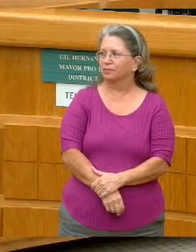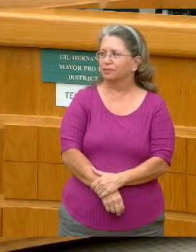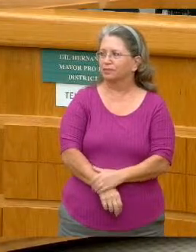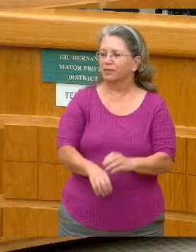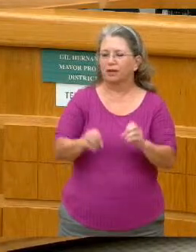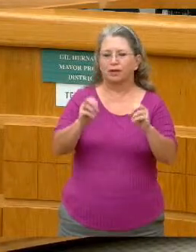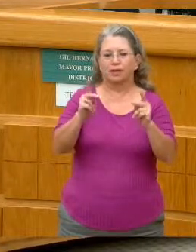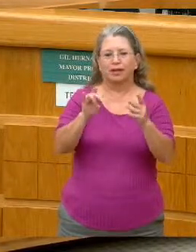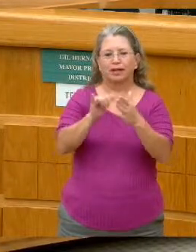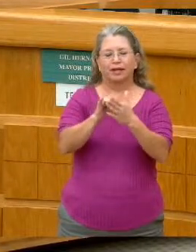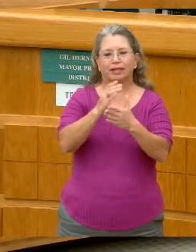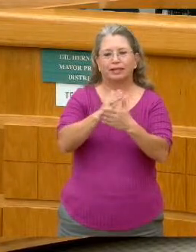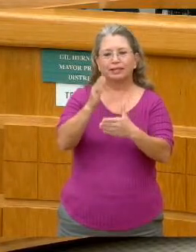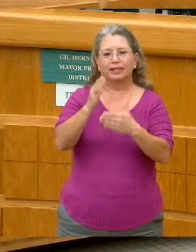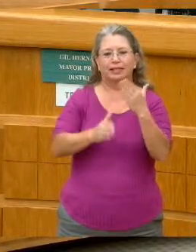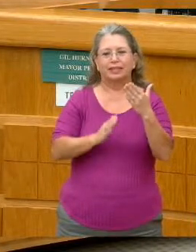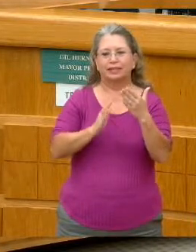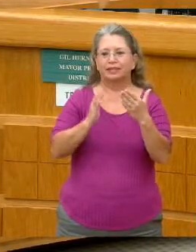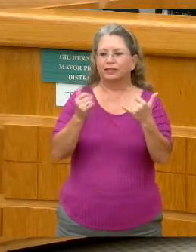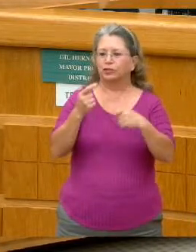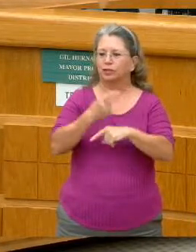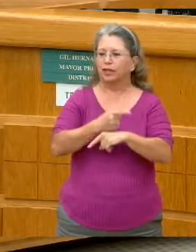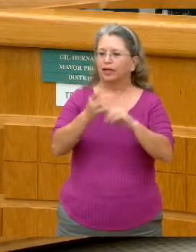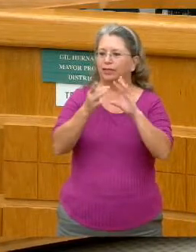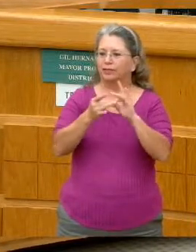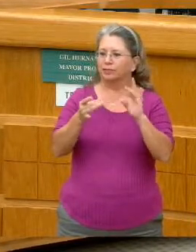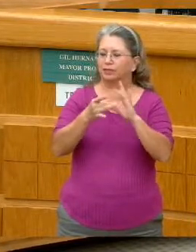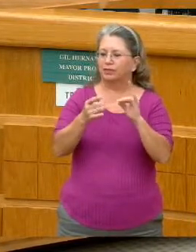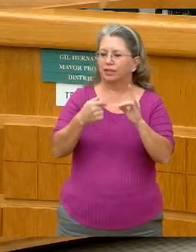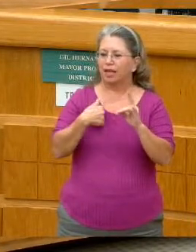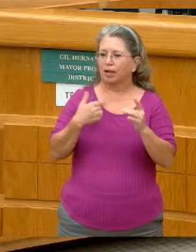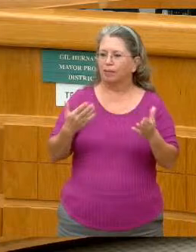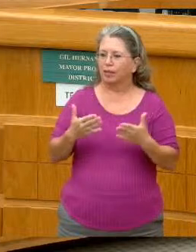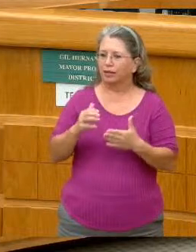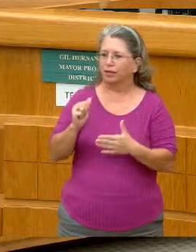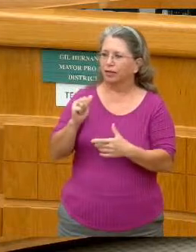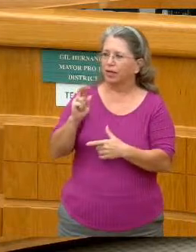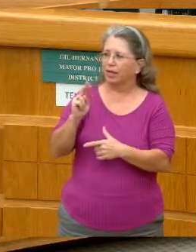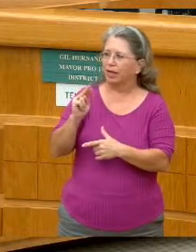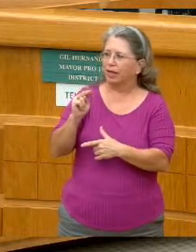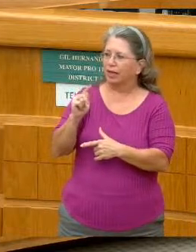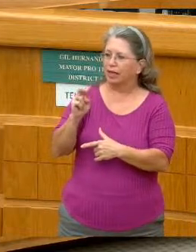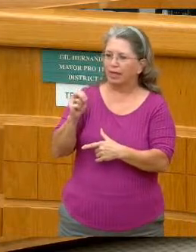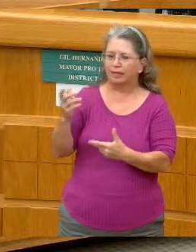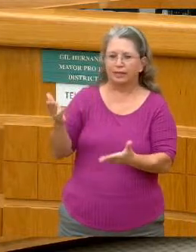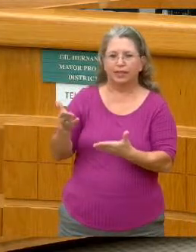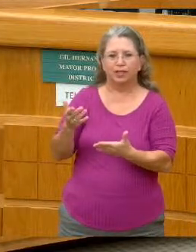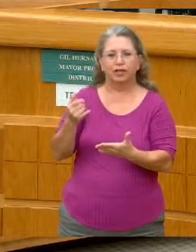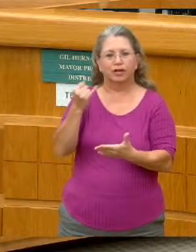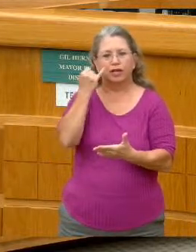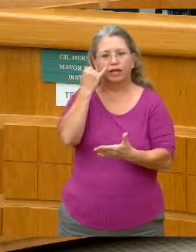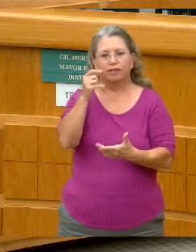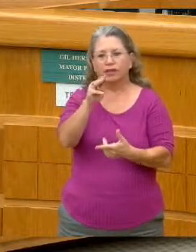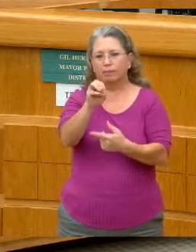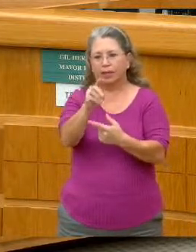Okay, that concludes today's briefing. And I'm here on Annette's here if there's any other additional questions that the media might